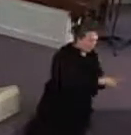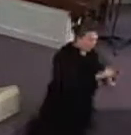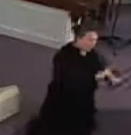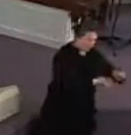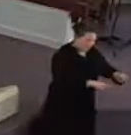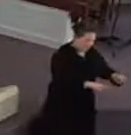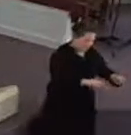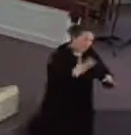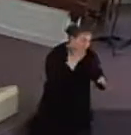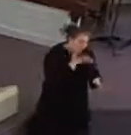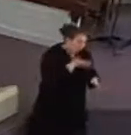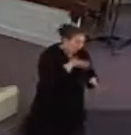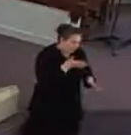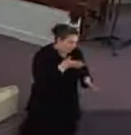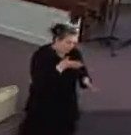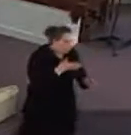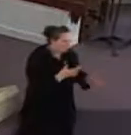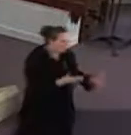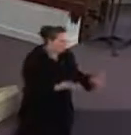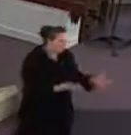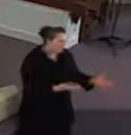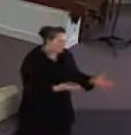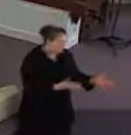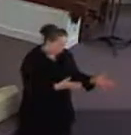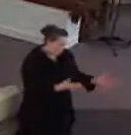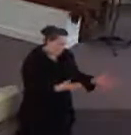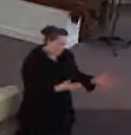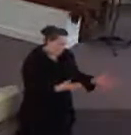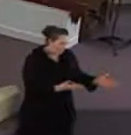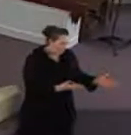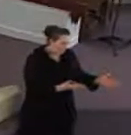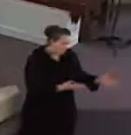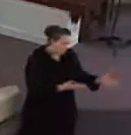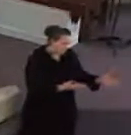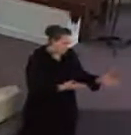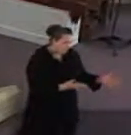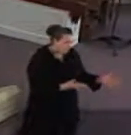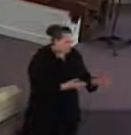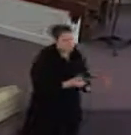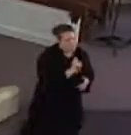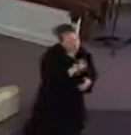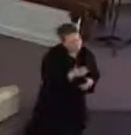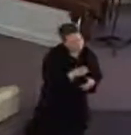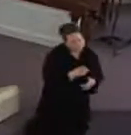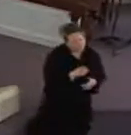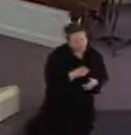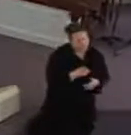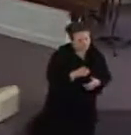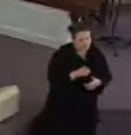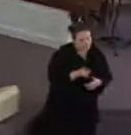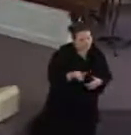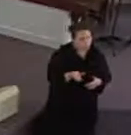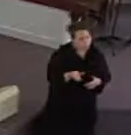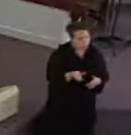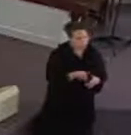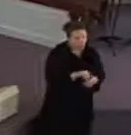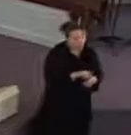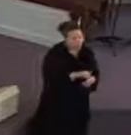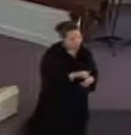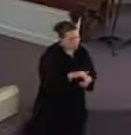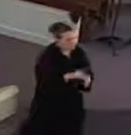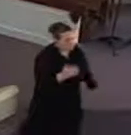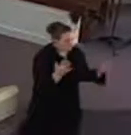work on it. We don't know how long that is. And that's really where we are today. For all of us have done things